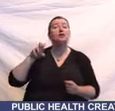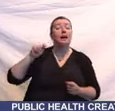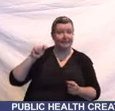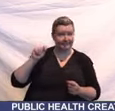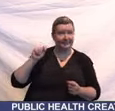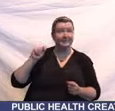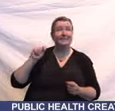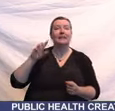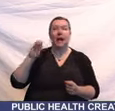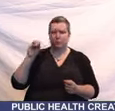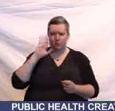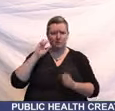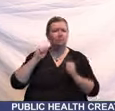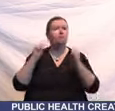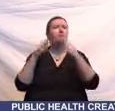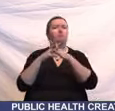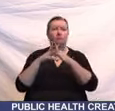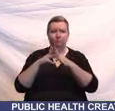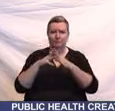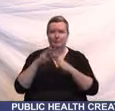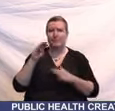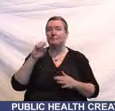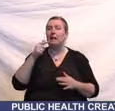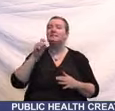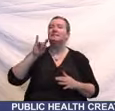everyone needing a booster to head to